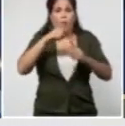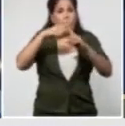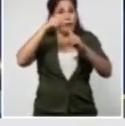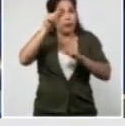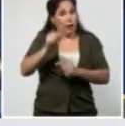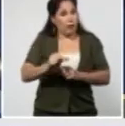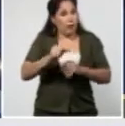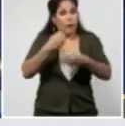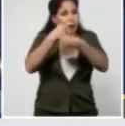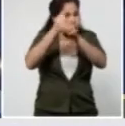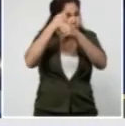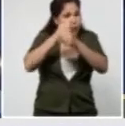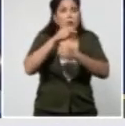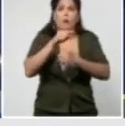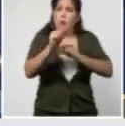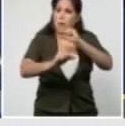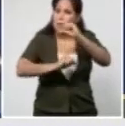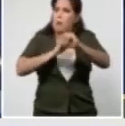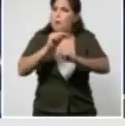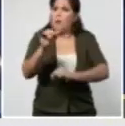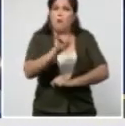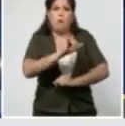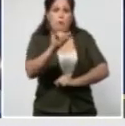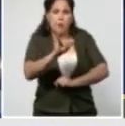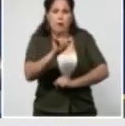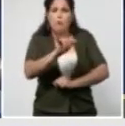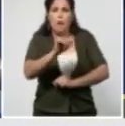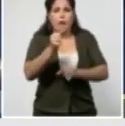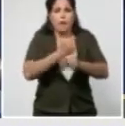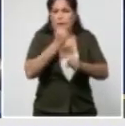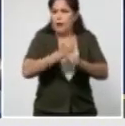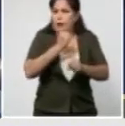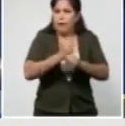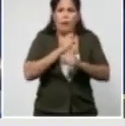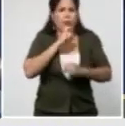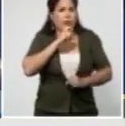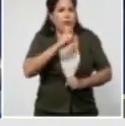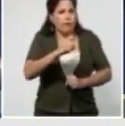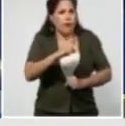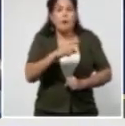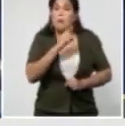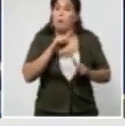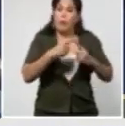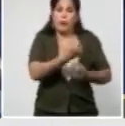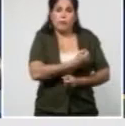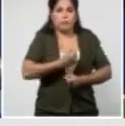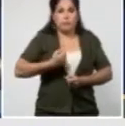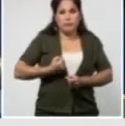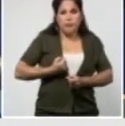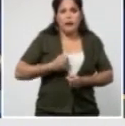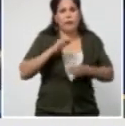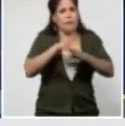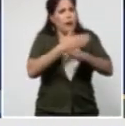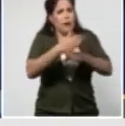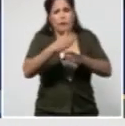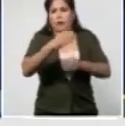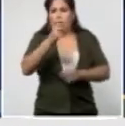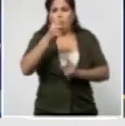for the recovery of our patients and the different